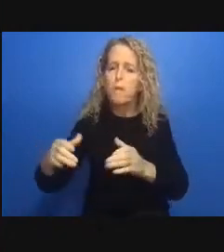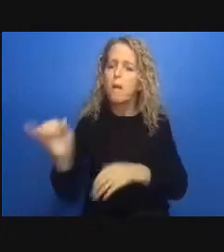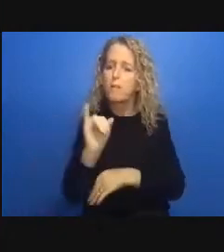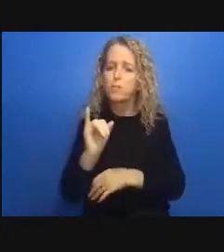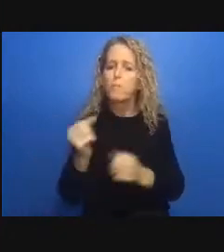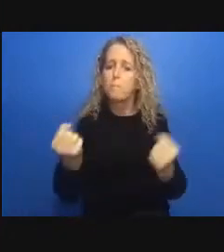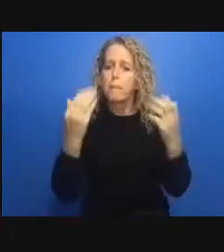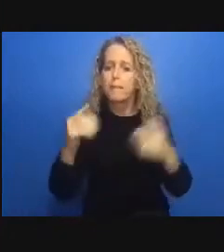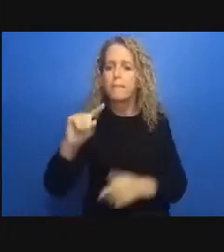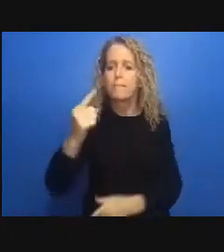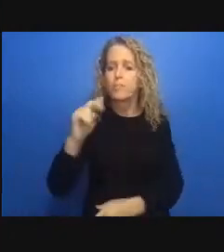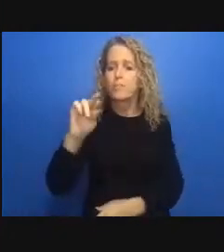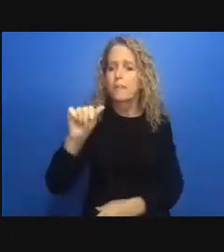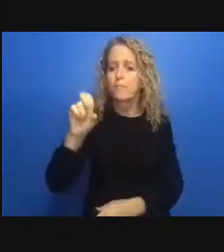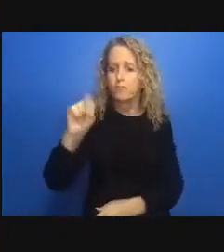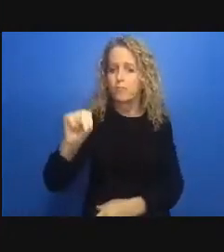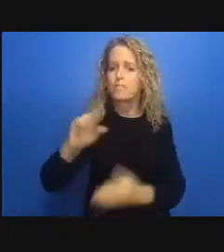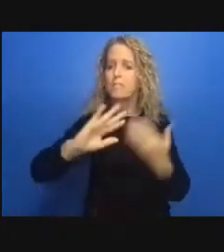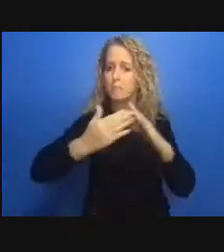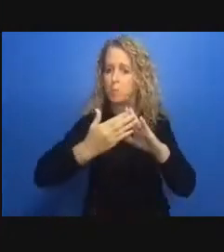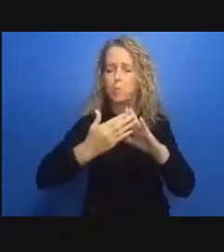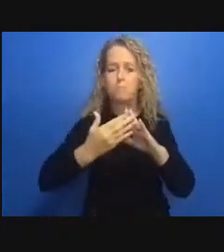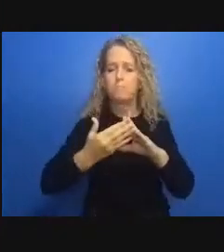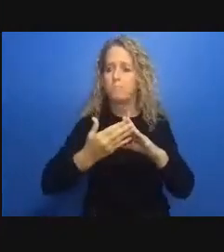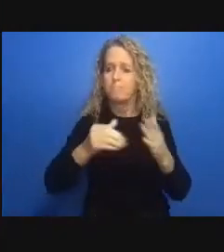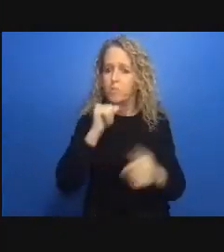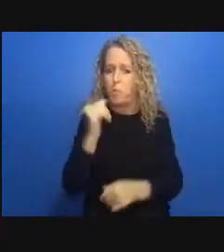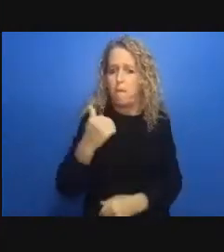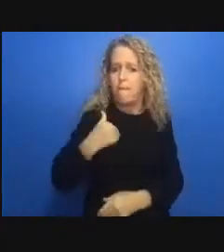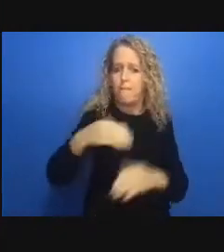communities. While that is important,